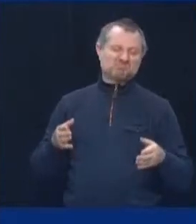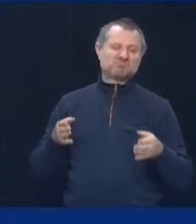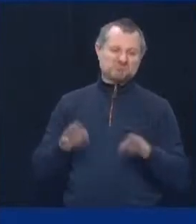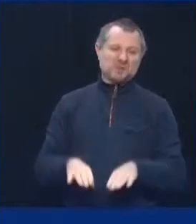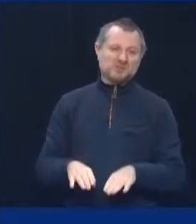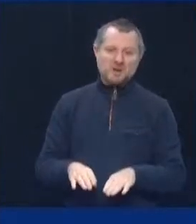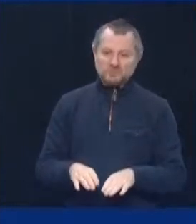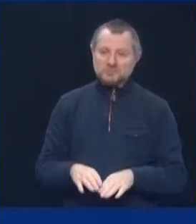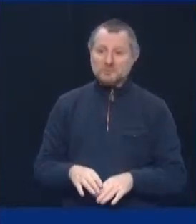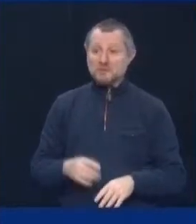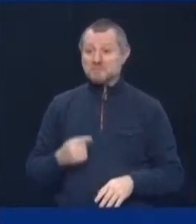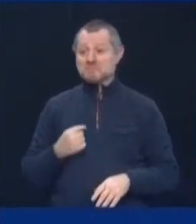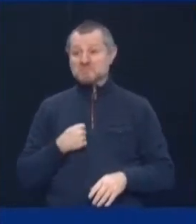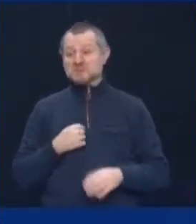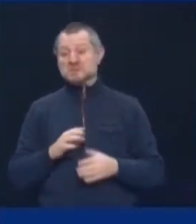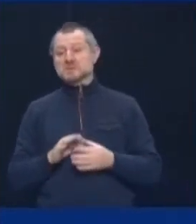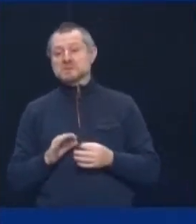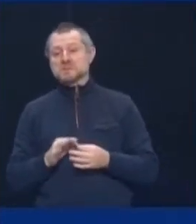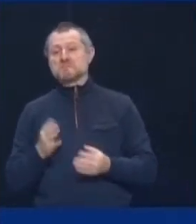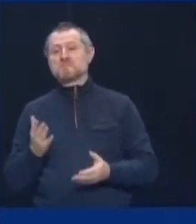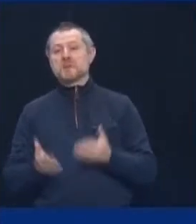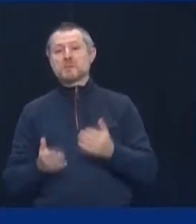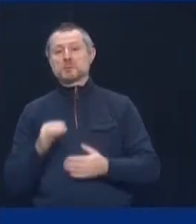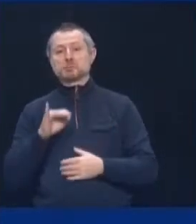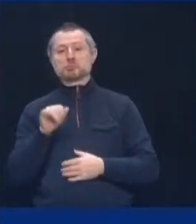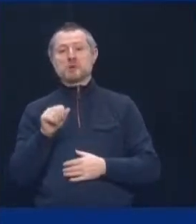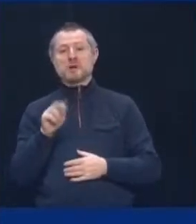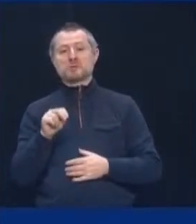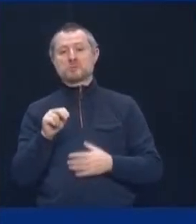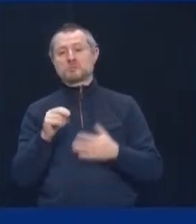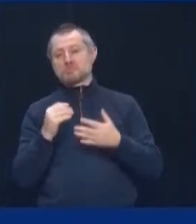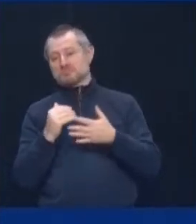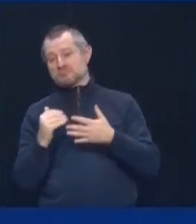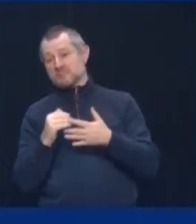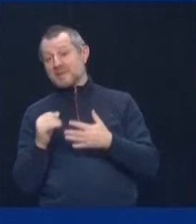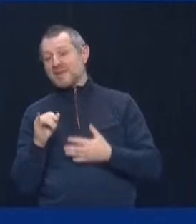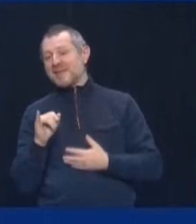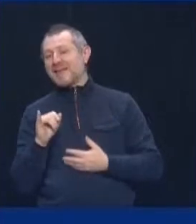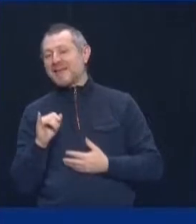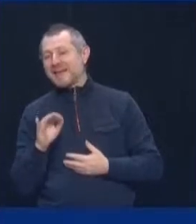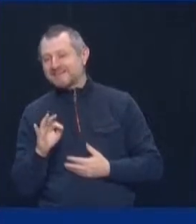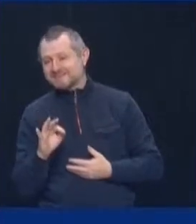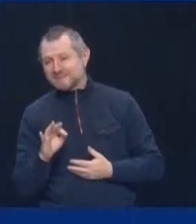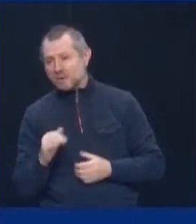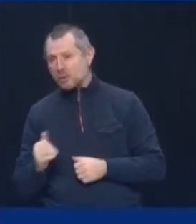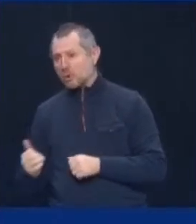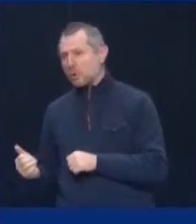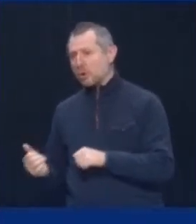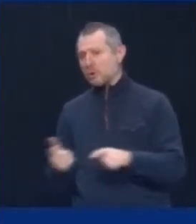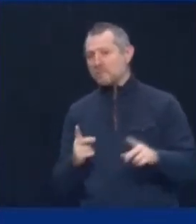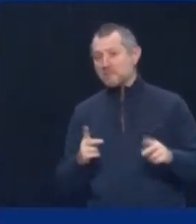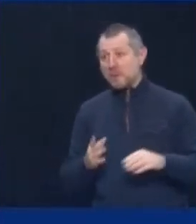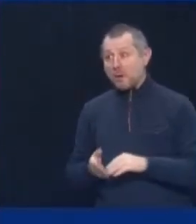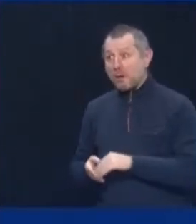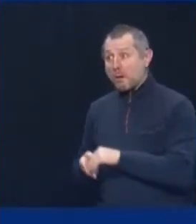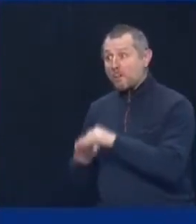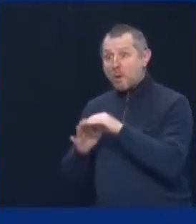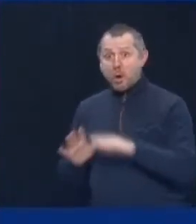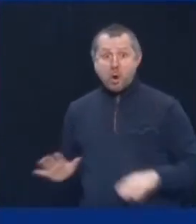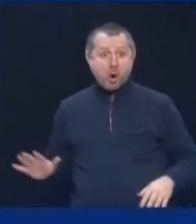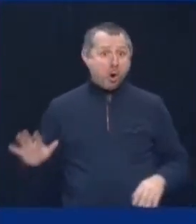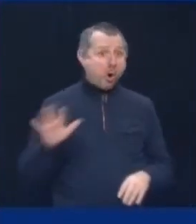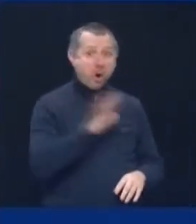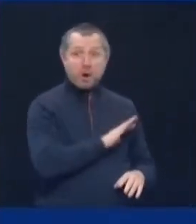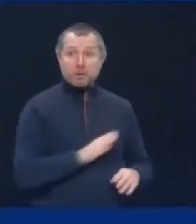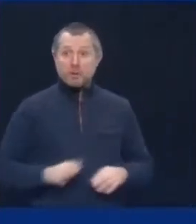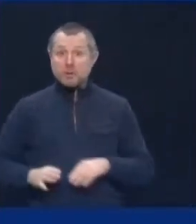in January. But that's if all the numbers go up. The answer to that equation is